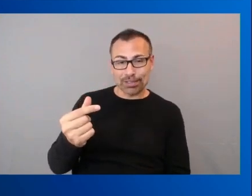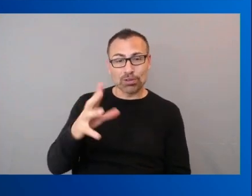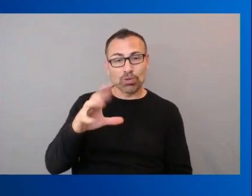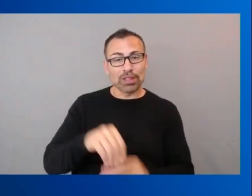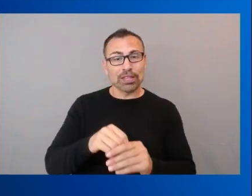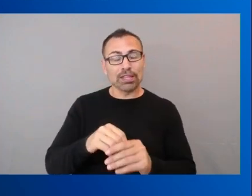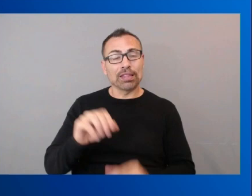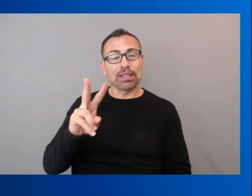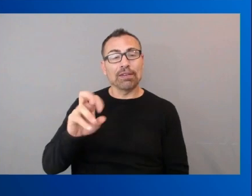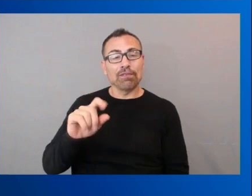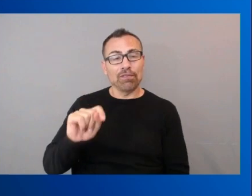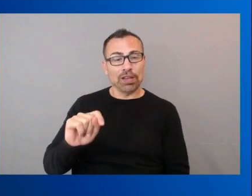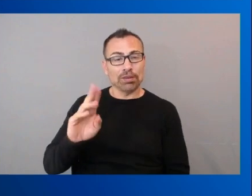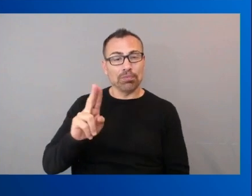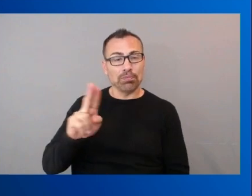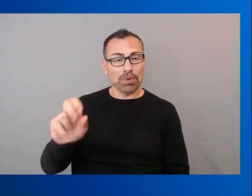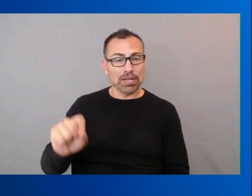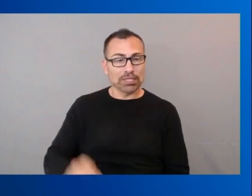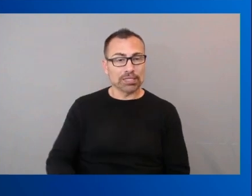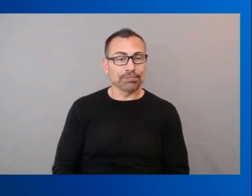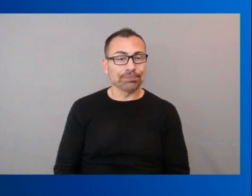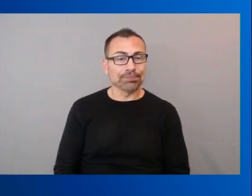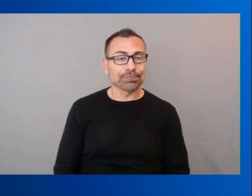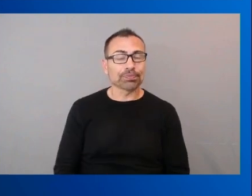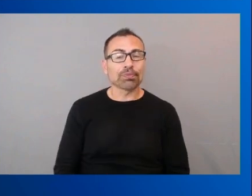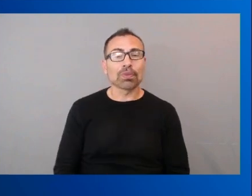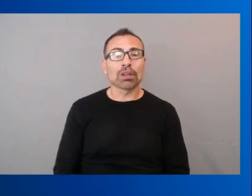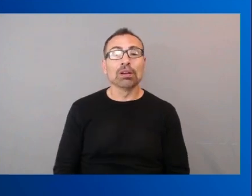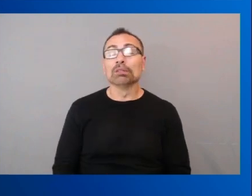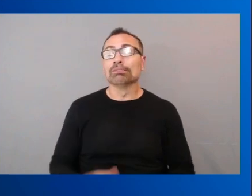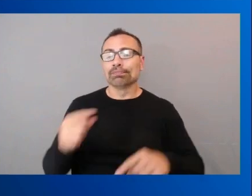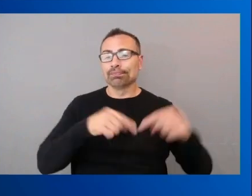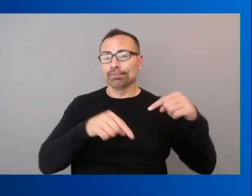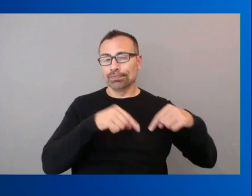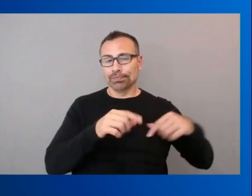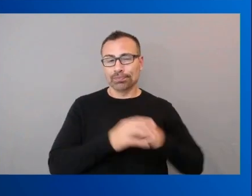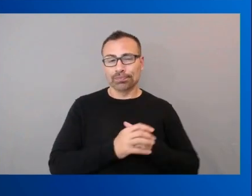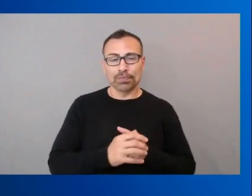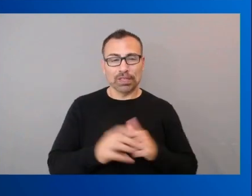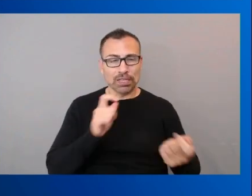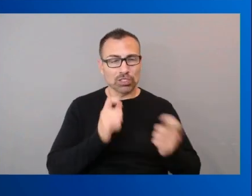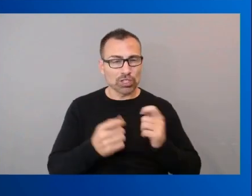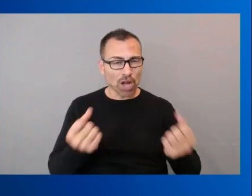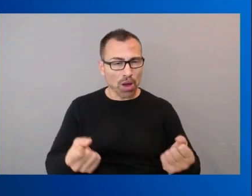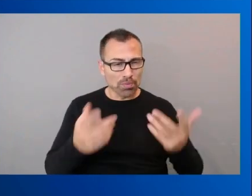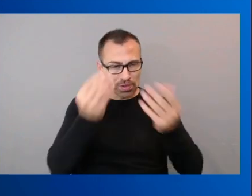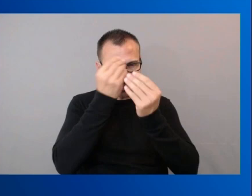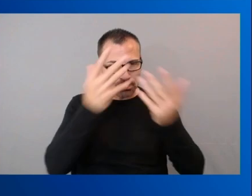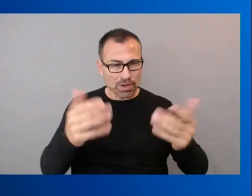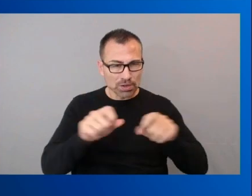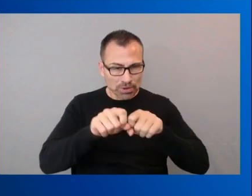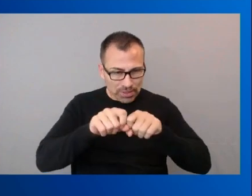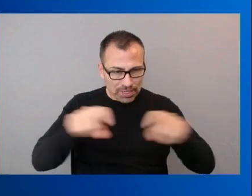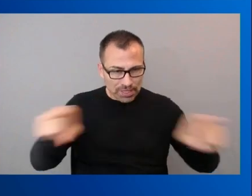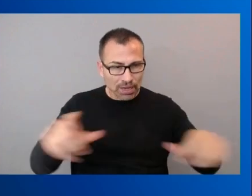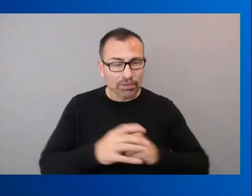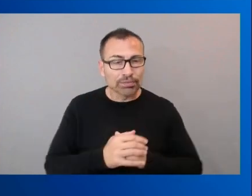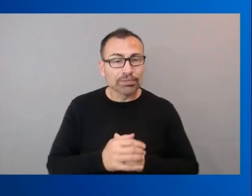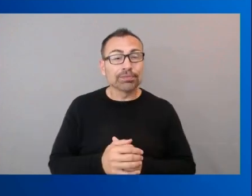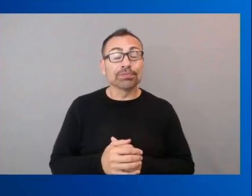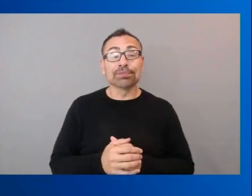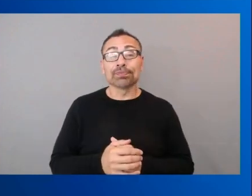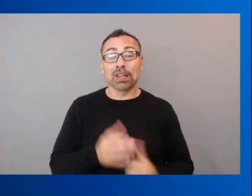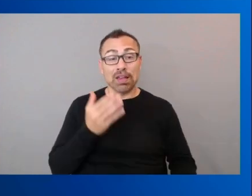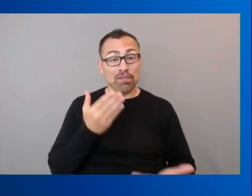And let's say, okay, let's change how much information that we are going to push out here. In fact, I decide as the order service to